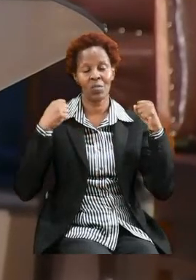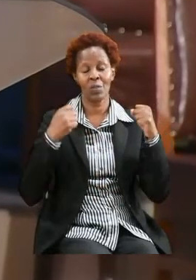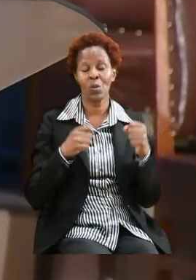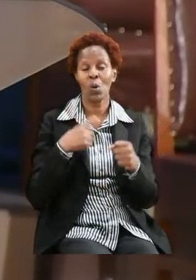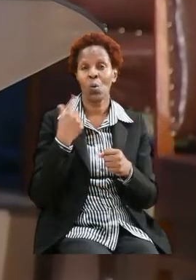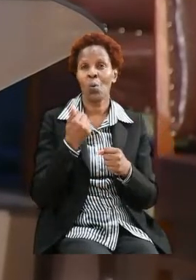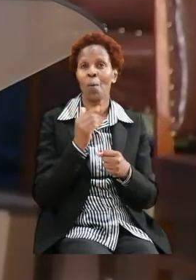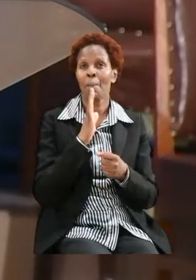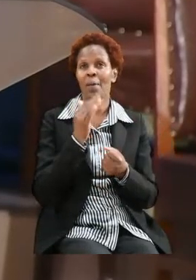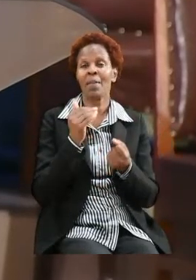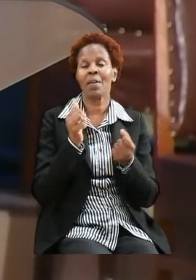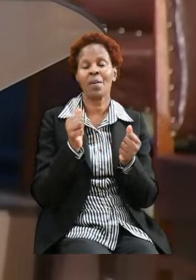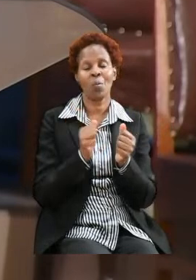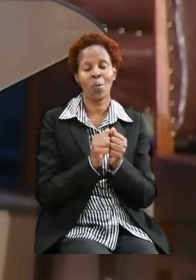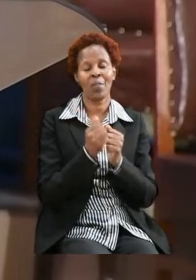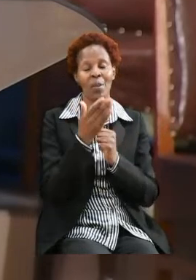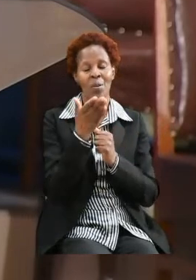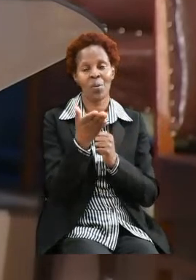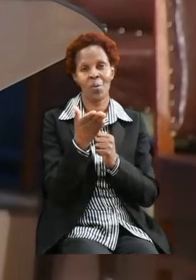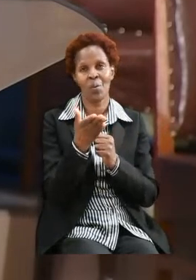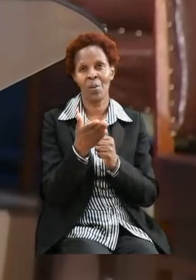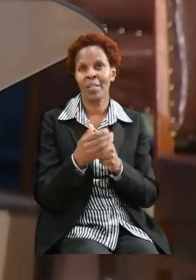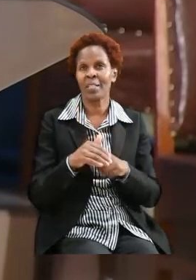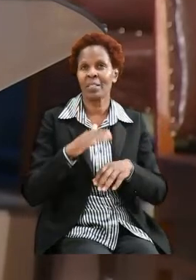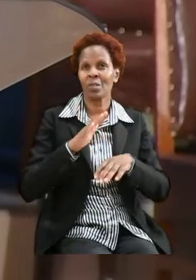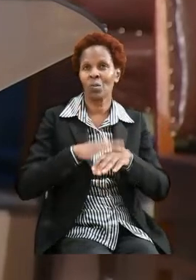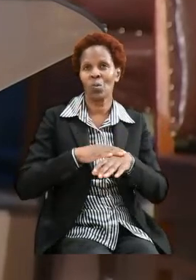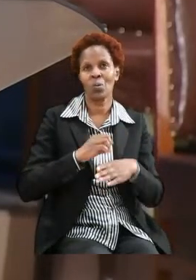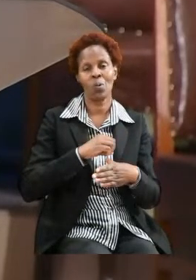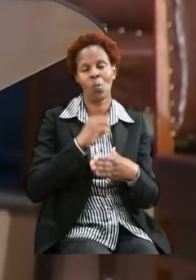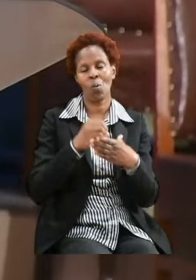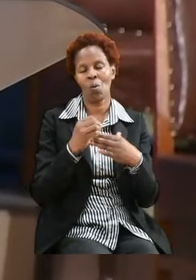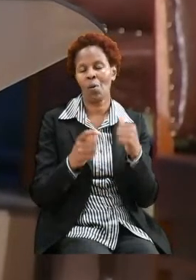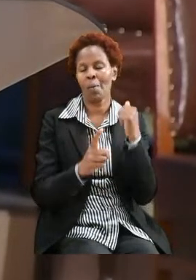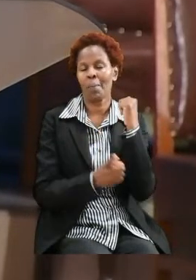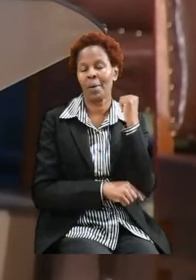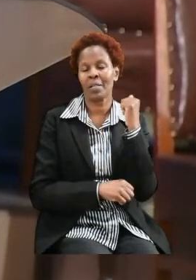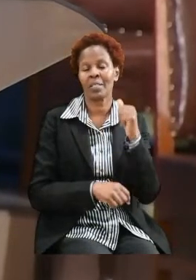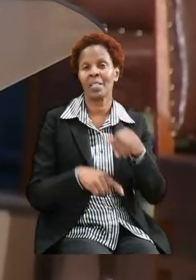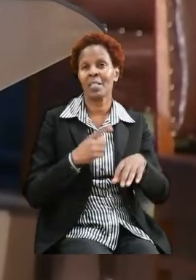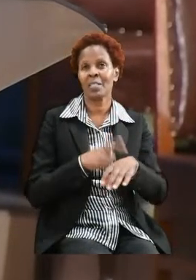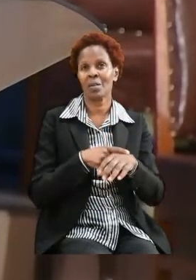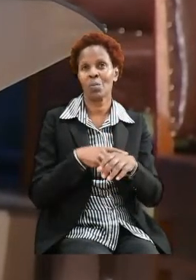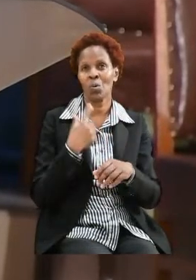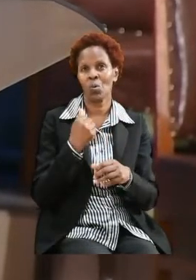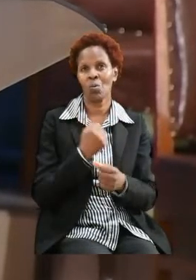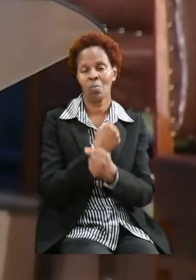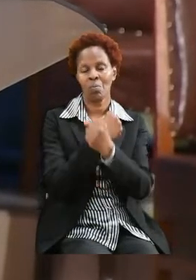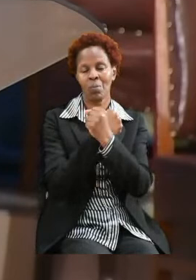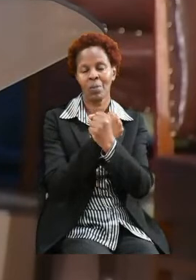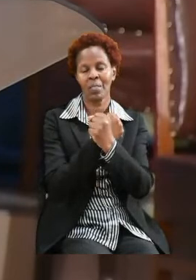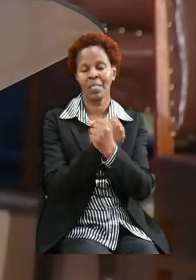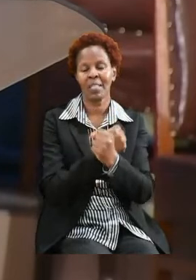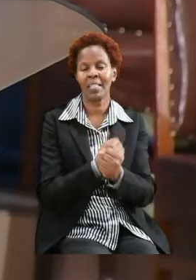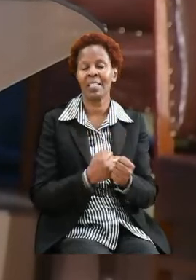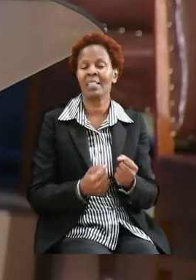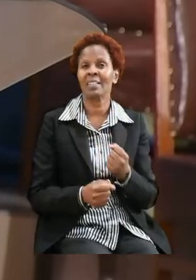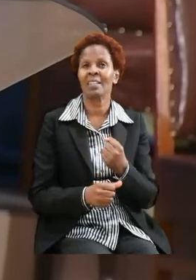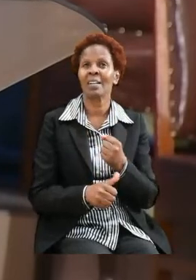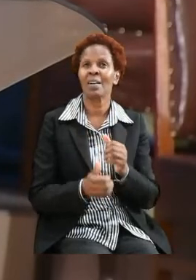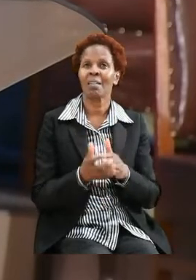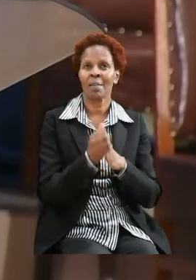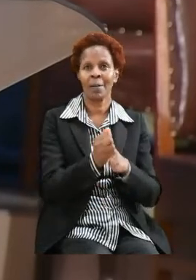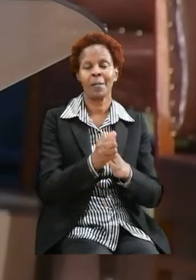danger, and he will guide us and protect us. In verse 14